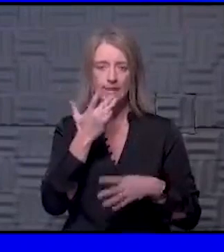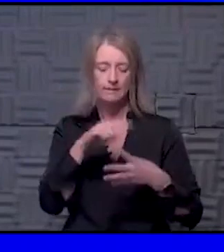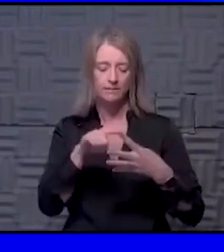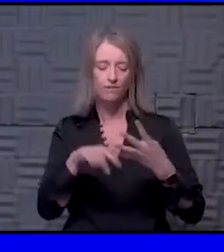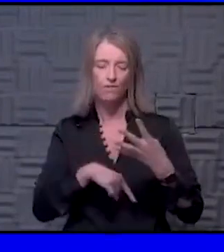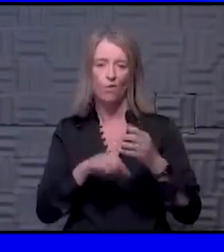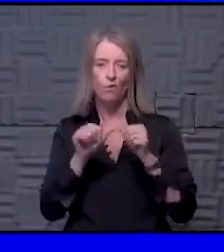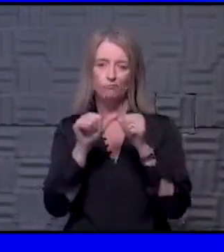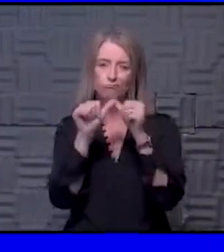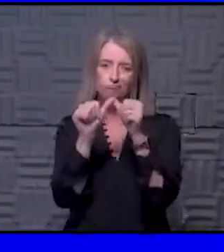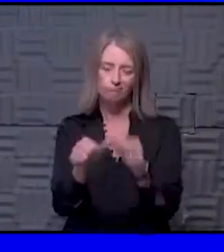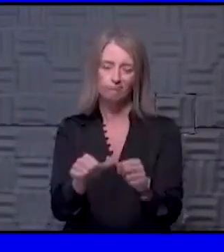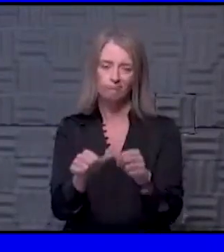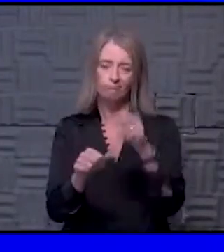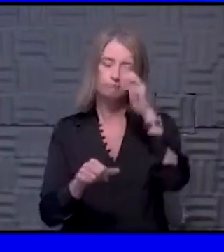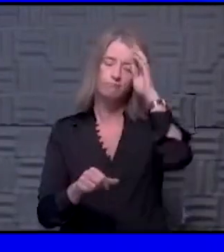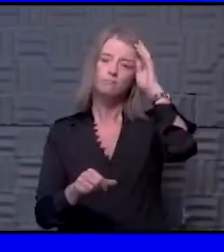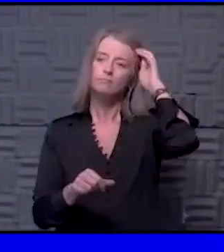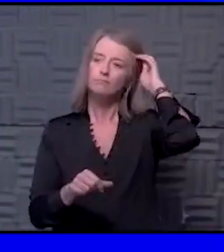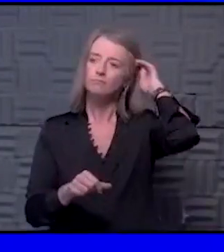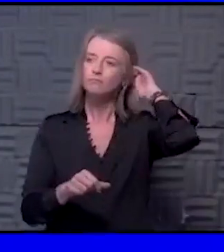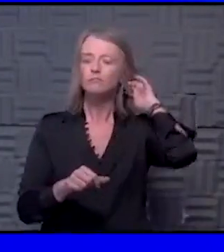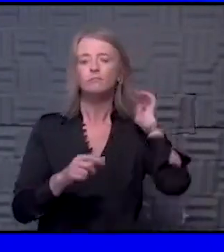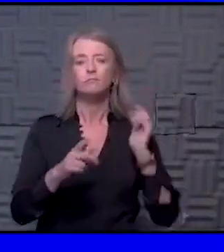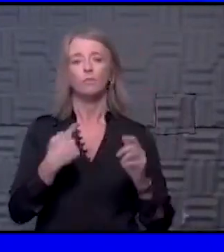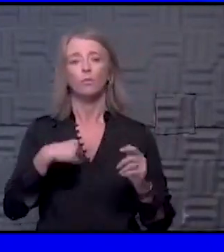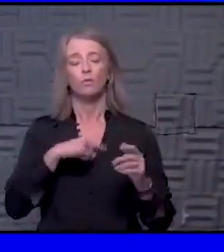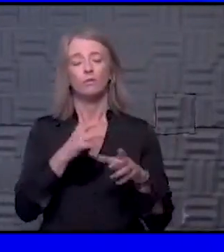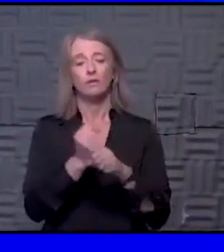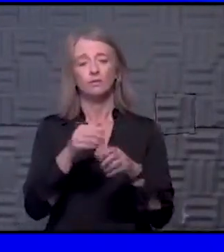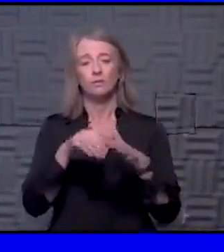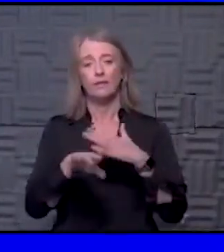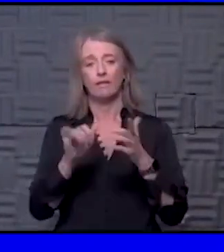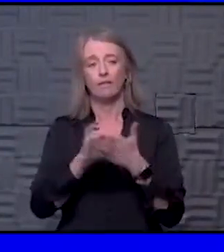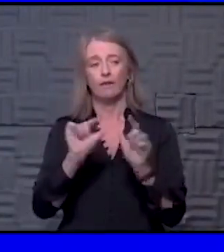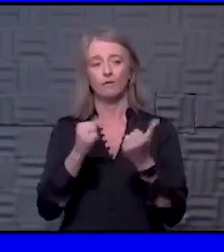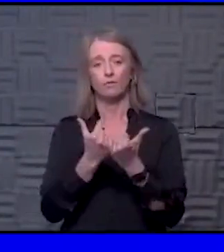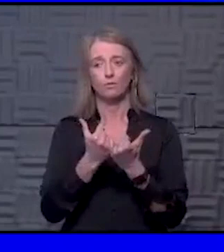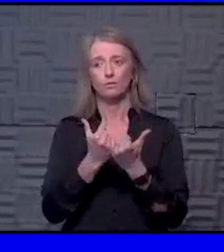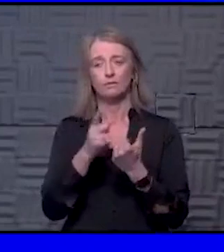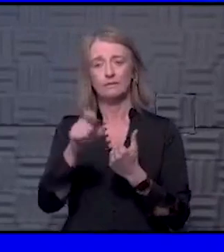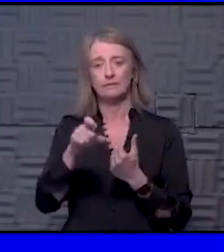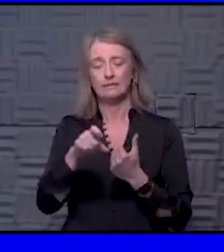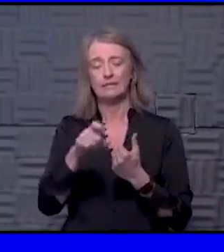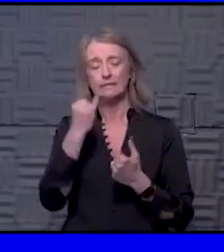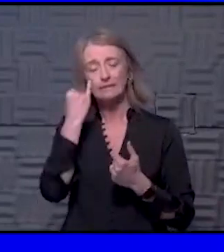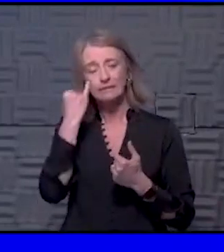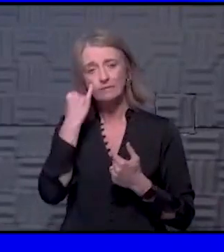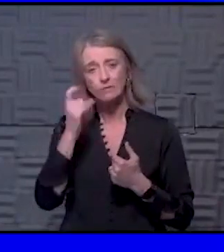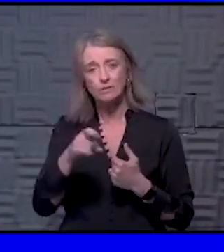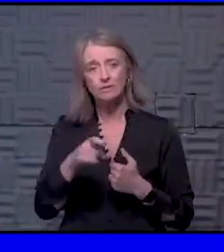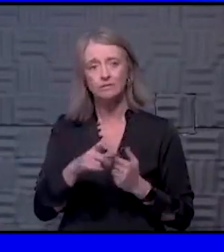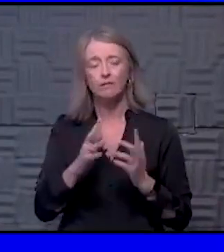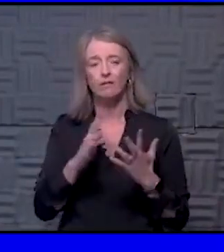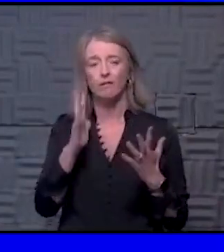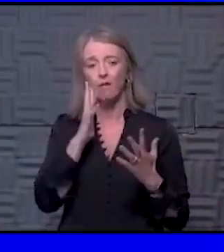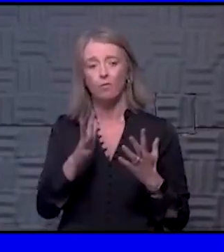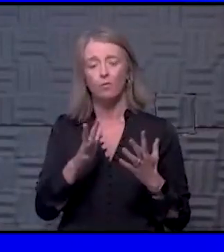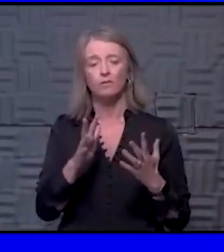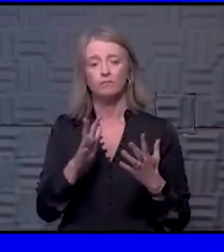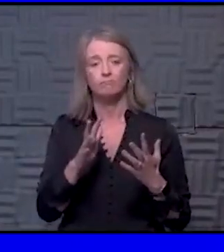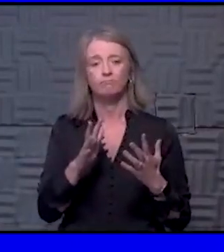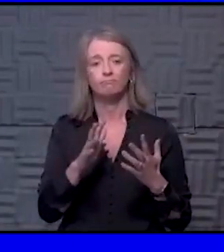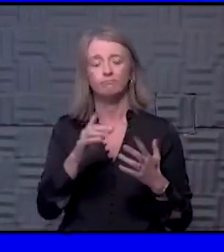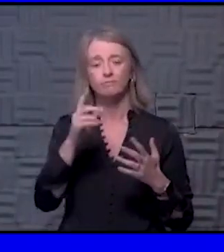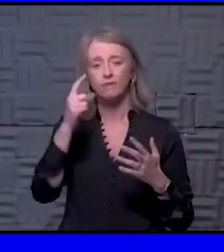well. So we will get you into the expedited group or subspecialty that you need to be in. Again, a lot of it's going to be,